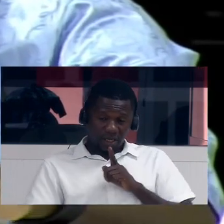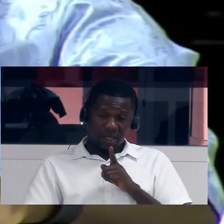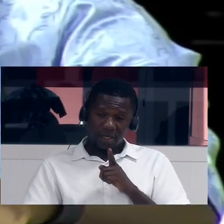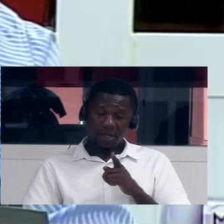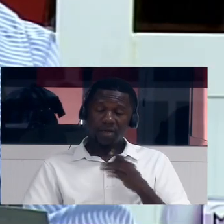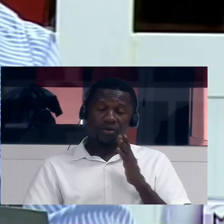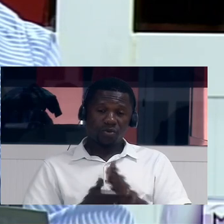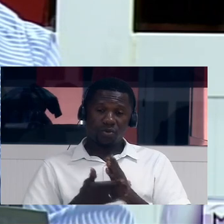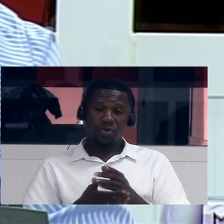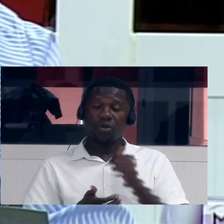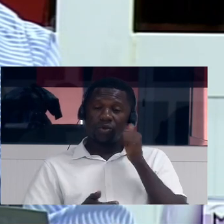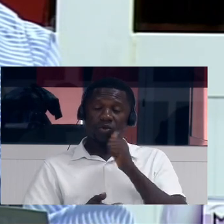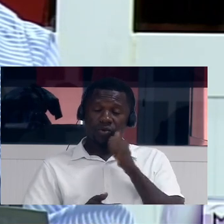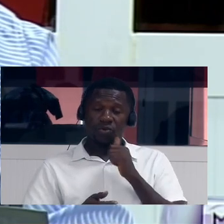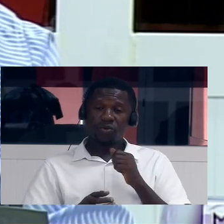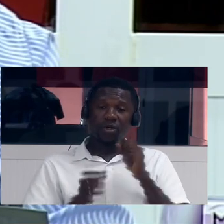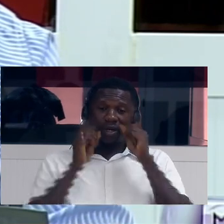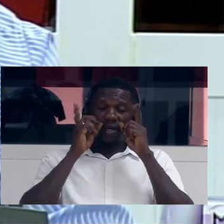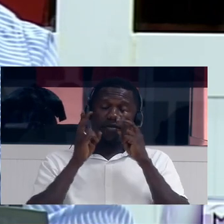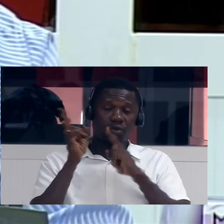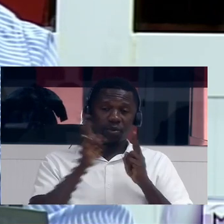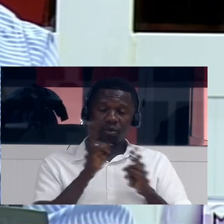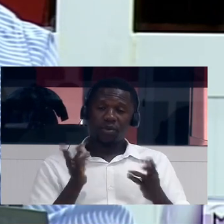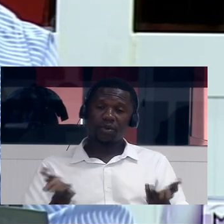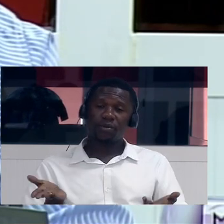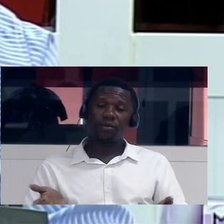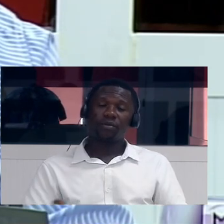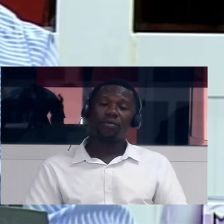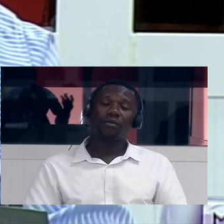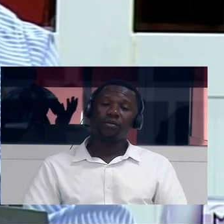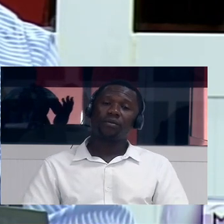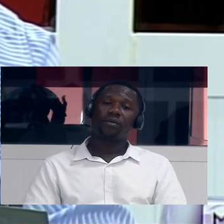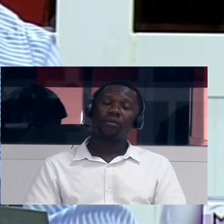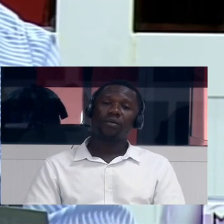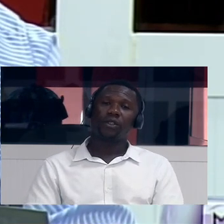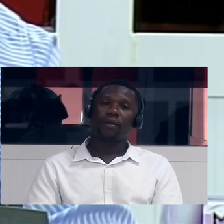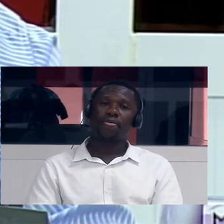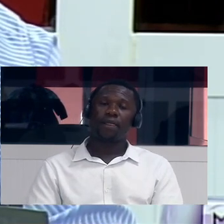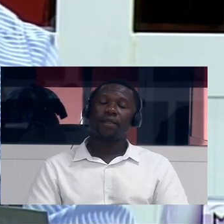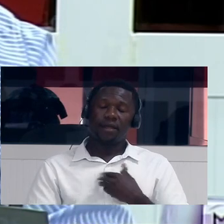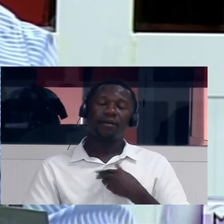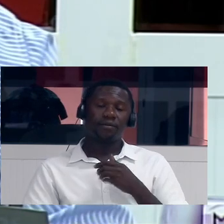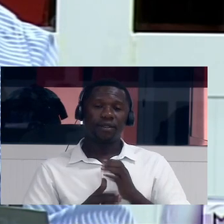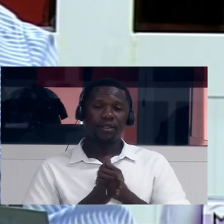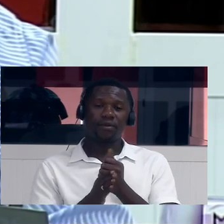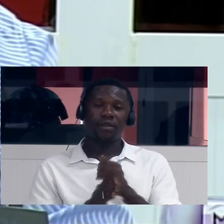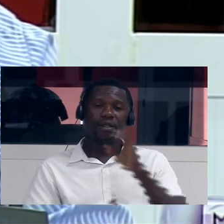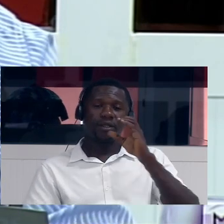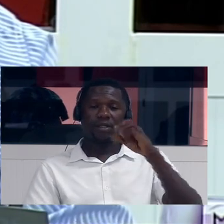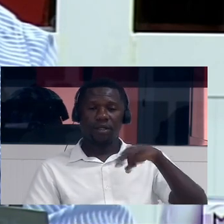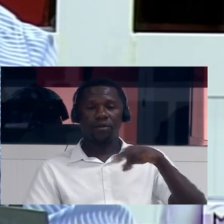ammunition? The people I am asking are my officers, my deputy, my commissioner operations, my CMC.